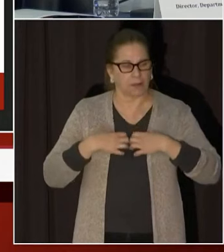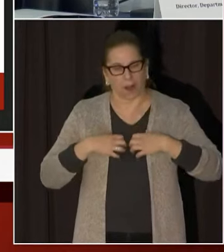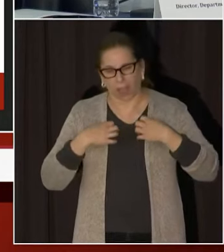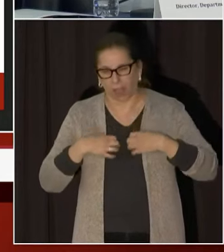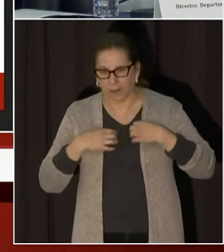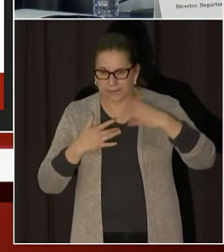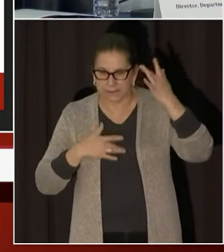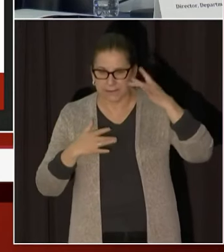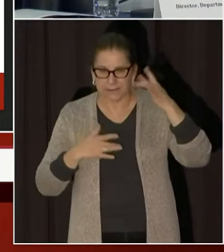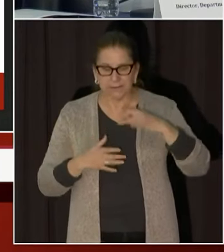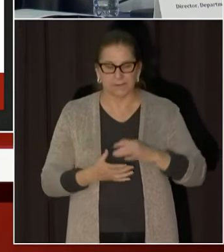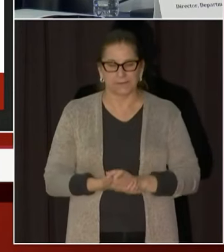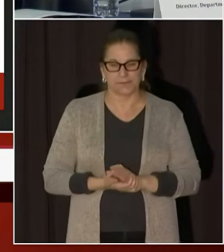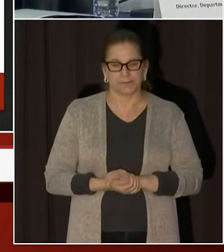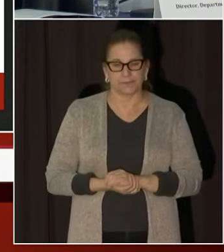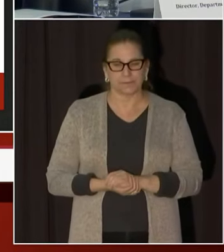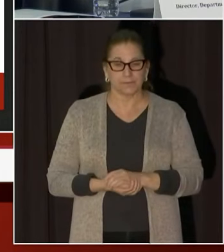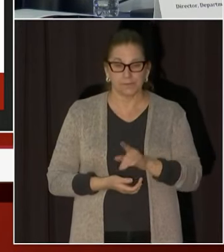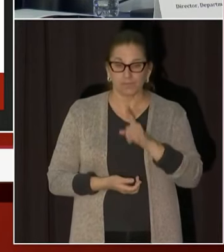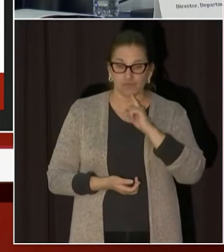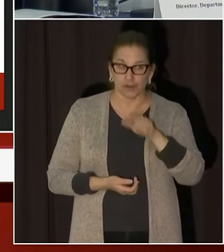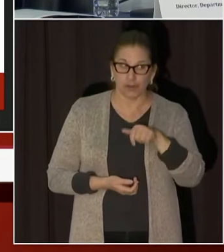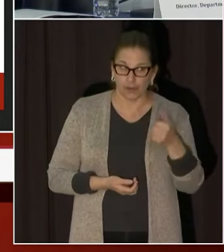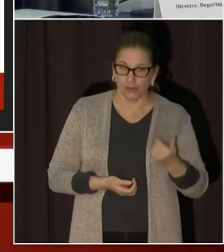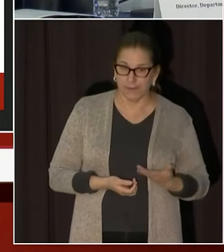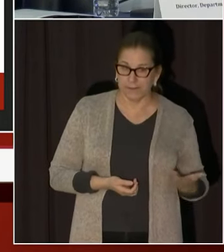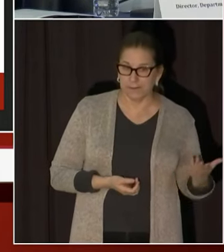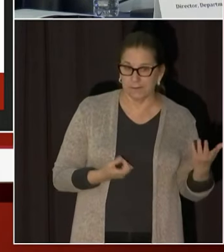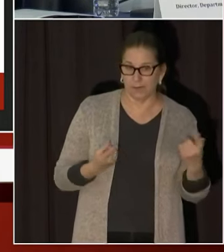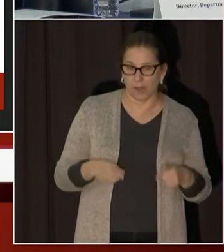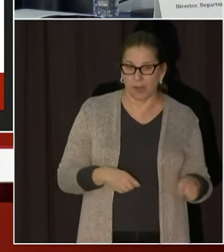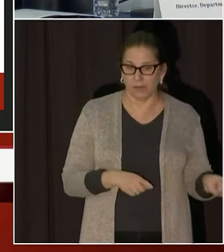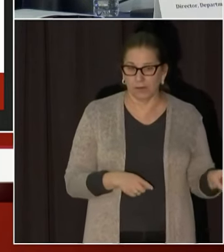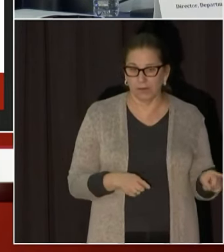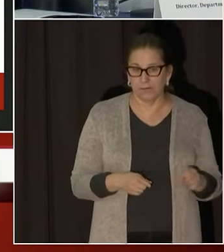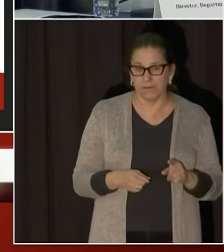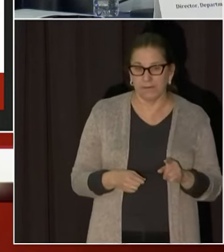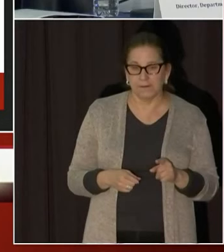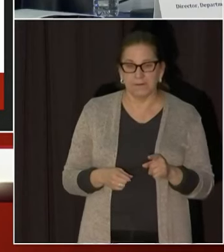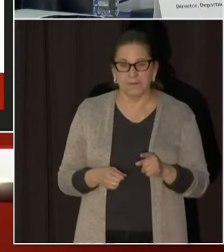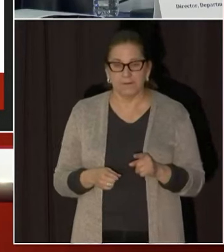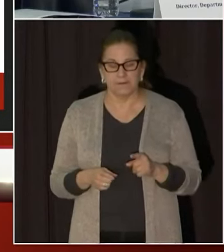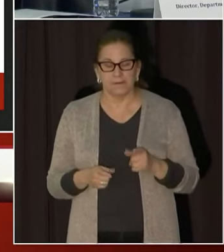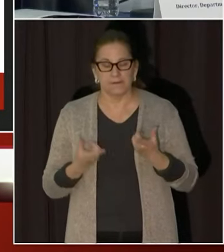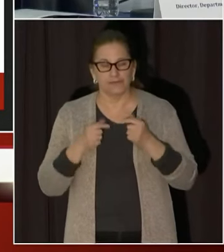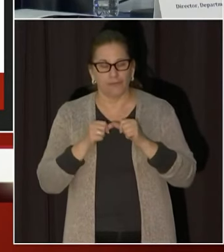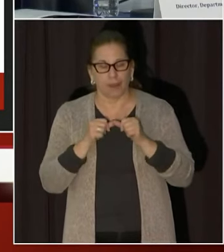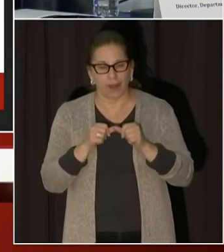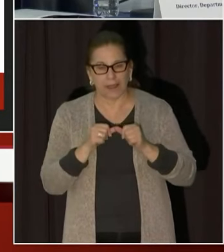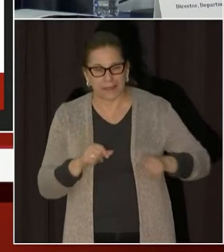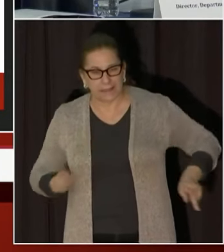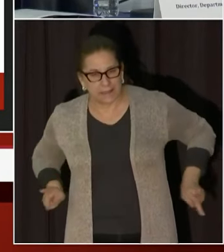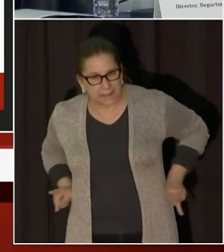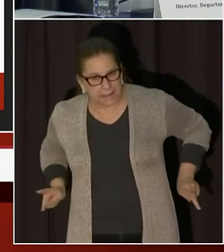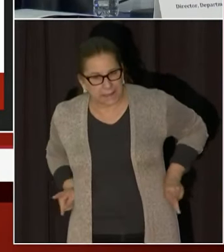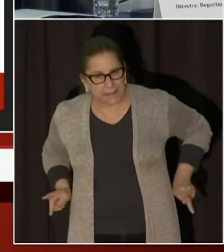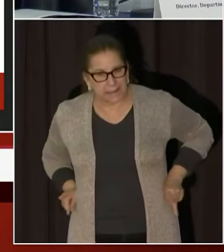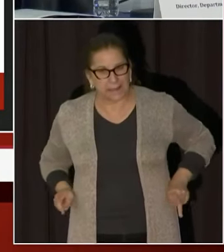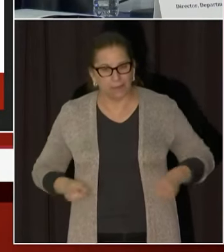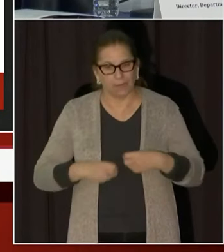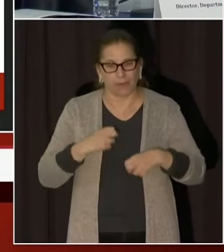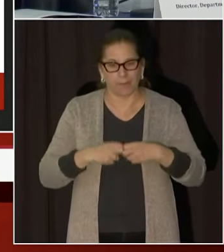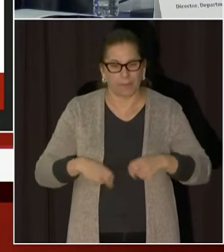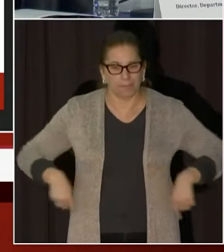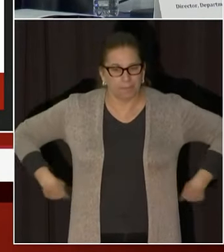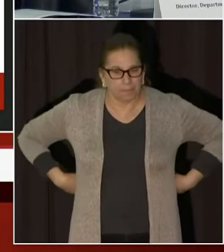takes hold, but there are other things. So people who have chronic kidney disease or end-stage renal disease that causes